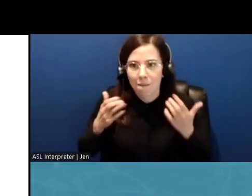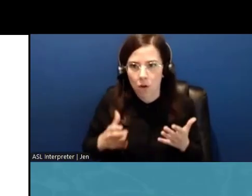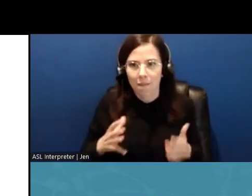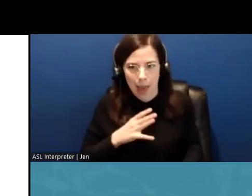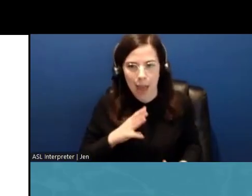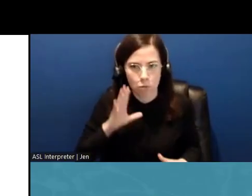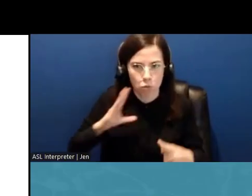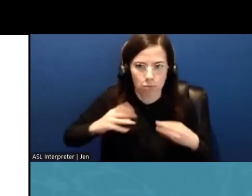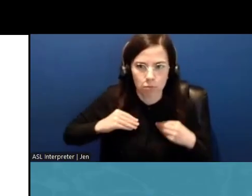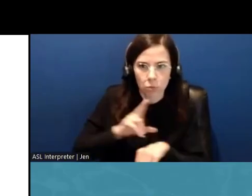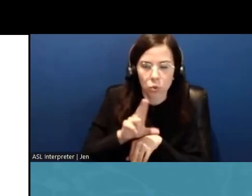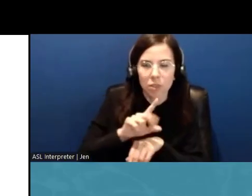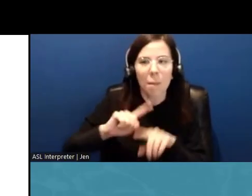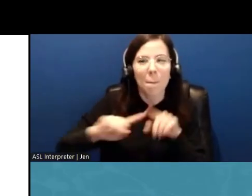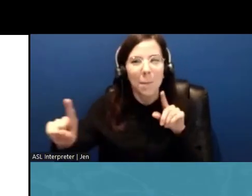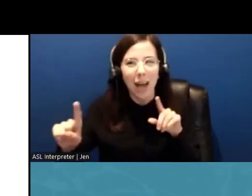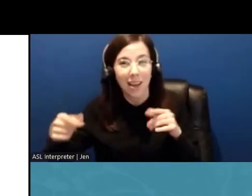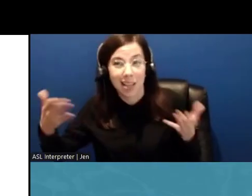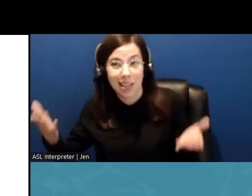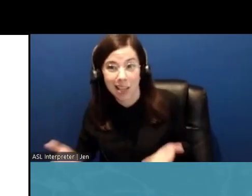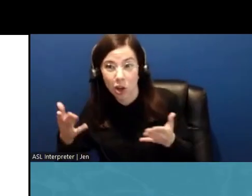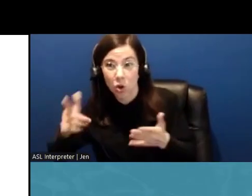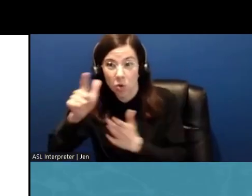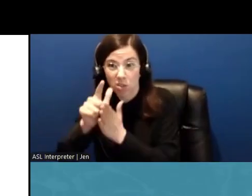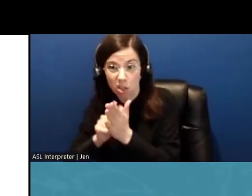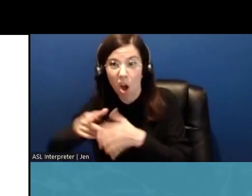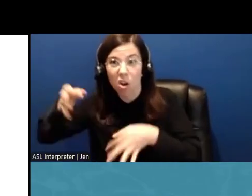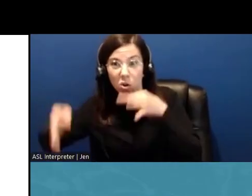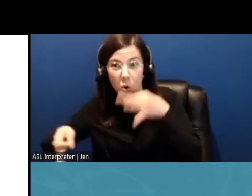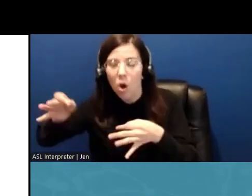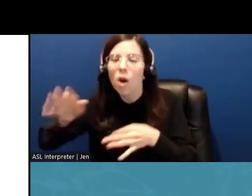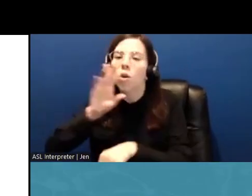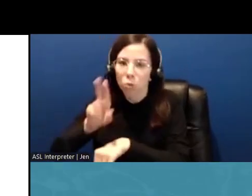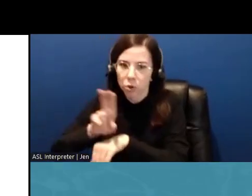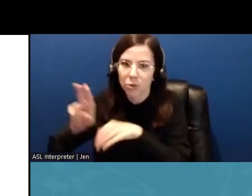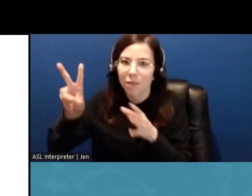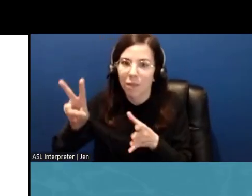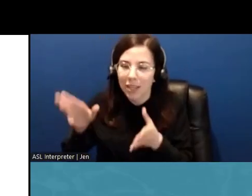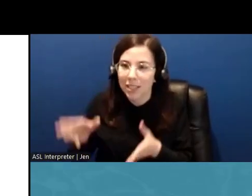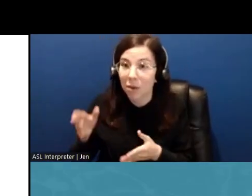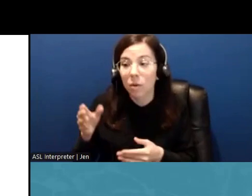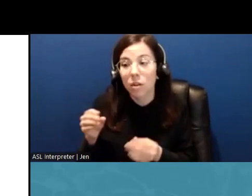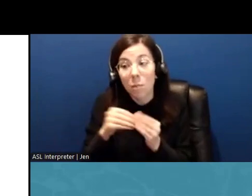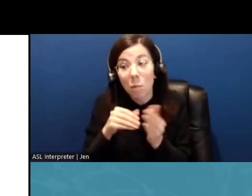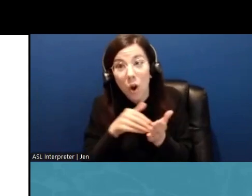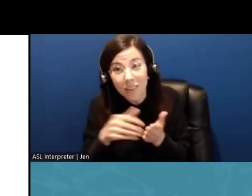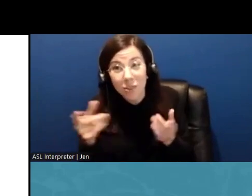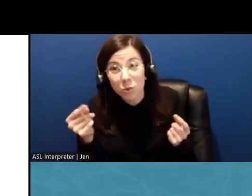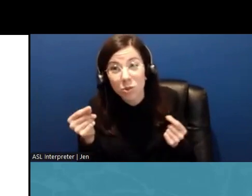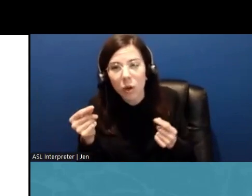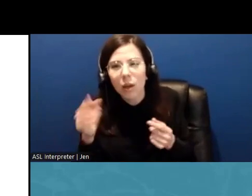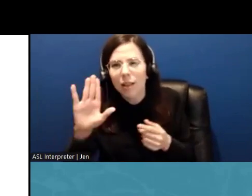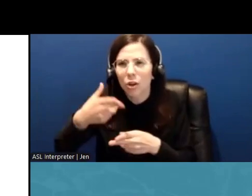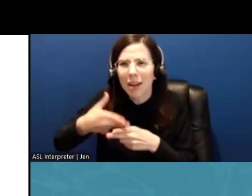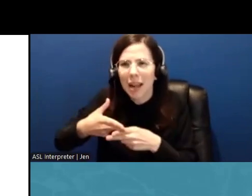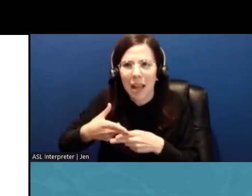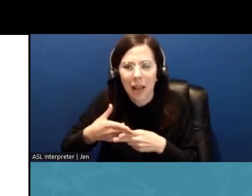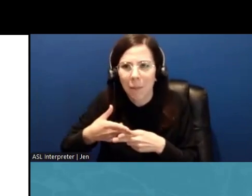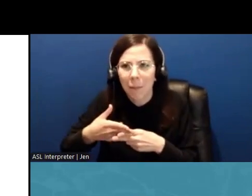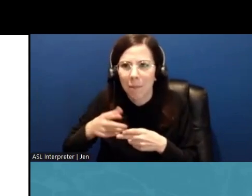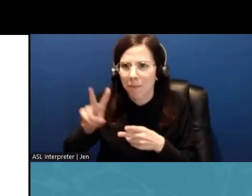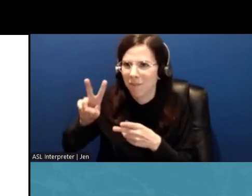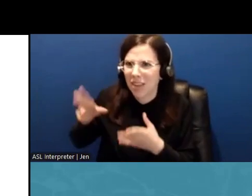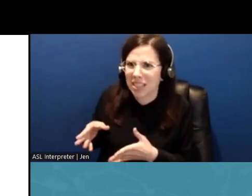use victim. And more often than not, we just use a human being's name when we do things. So just wanted to pause on that. The